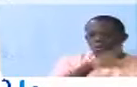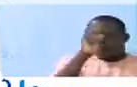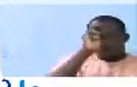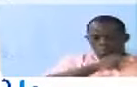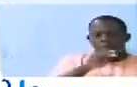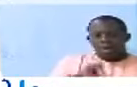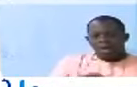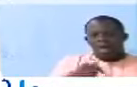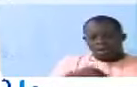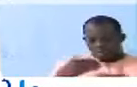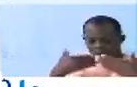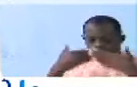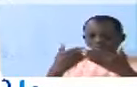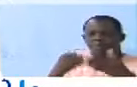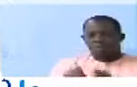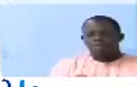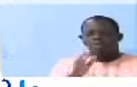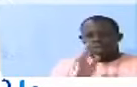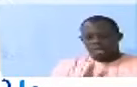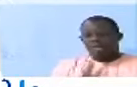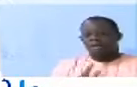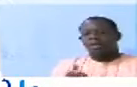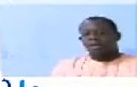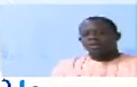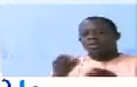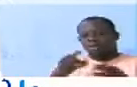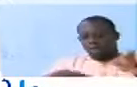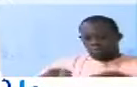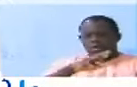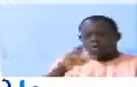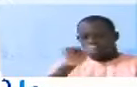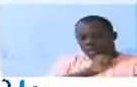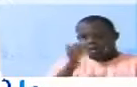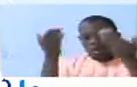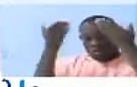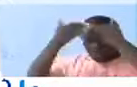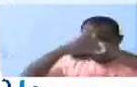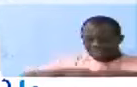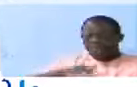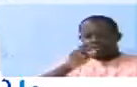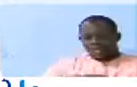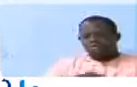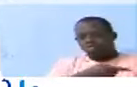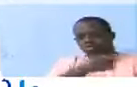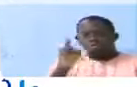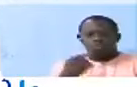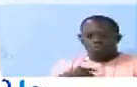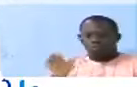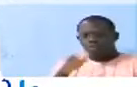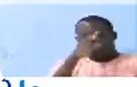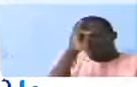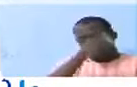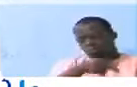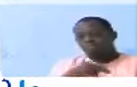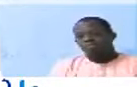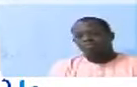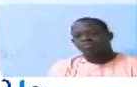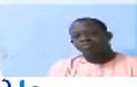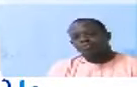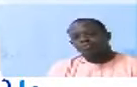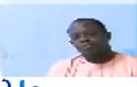I will come and tell her that I will. I'll be coming. I'll be returning at night. I'll say, go home.